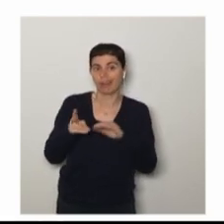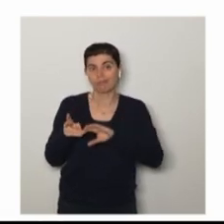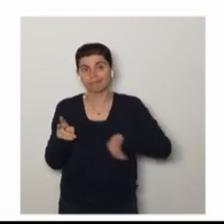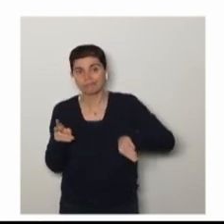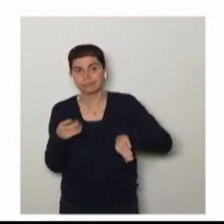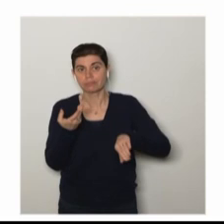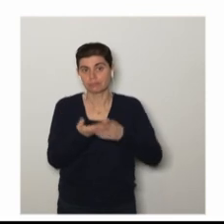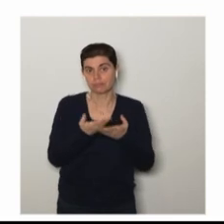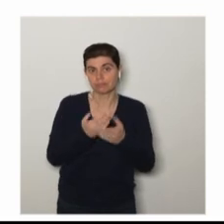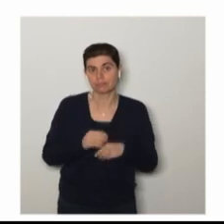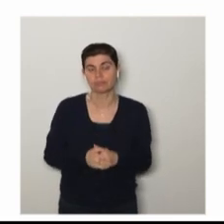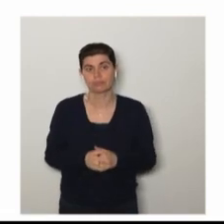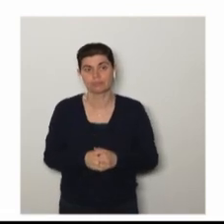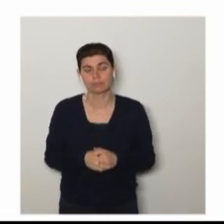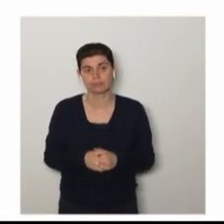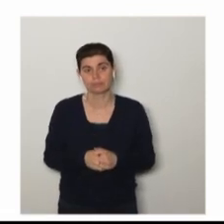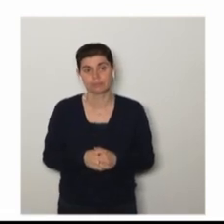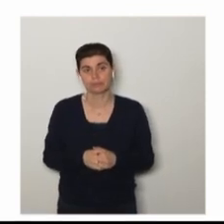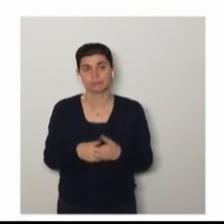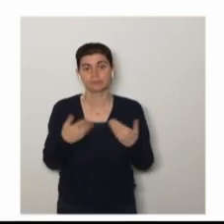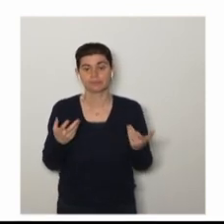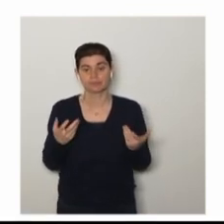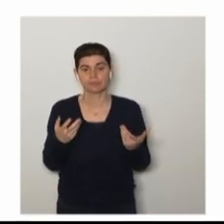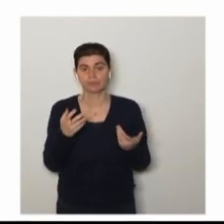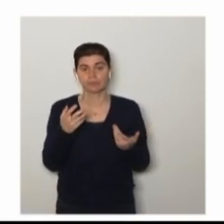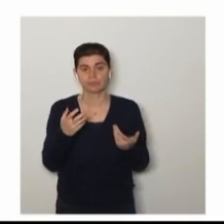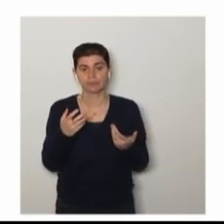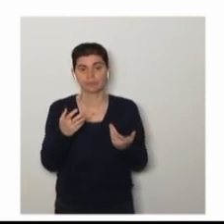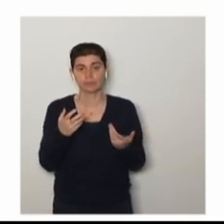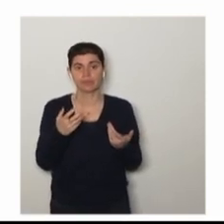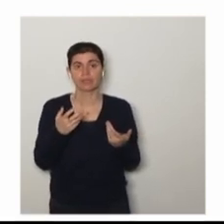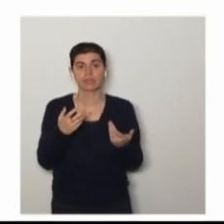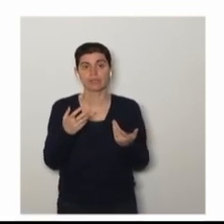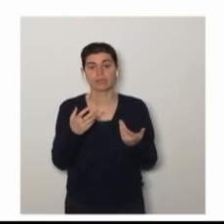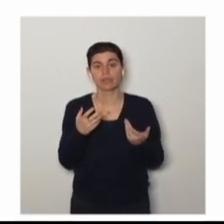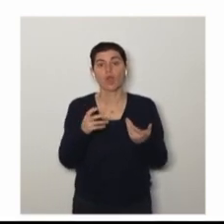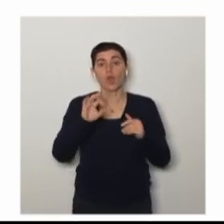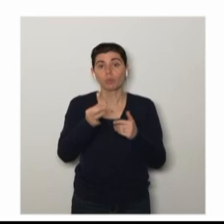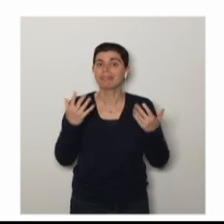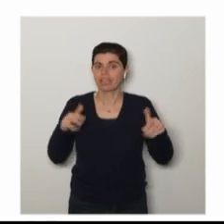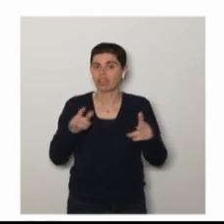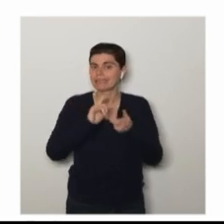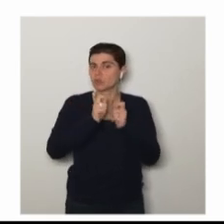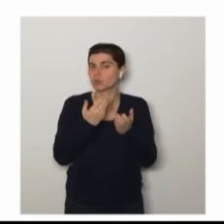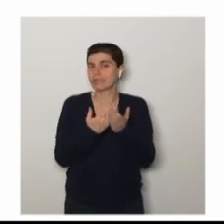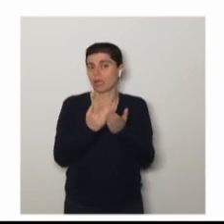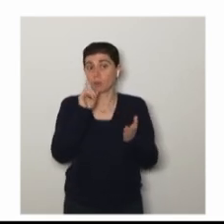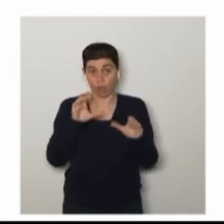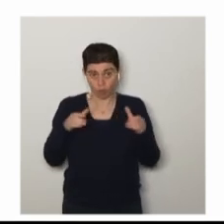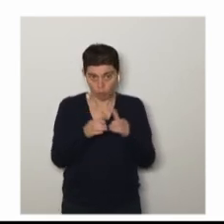Yes. So well, we talked a lot about this because in our group there is a lot of expertise on all kind of things that could be